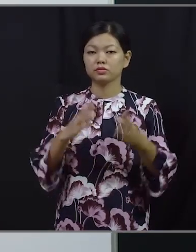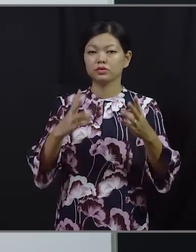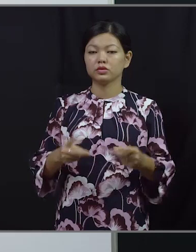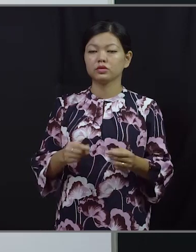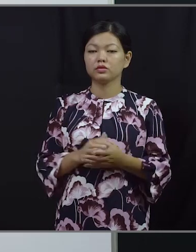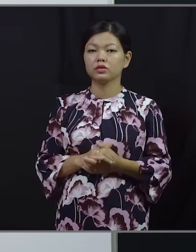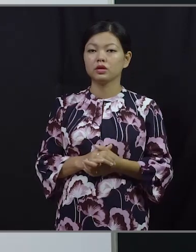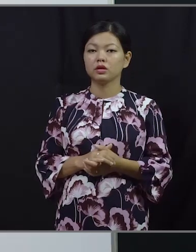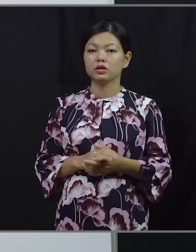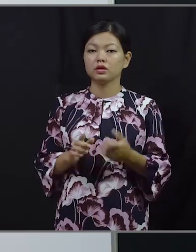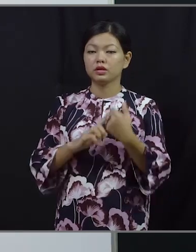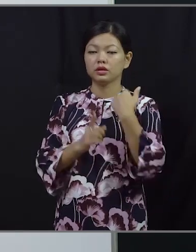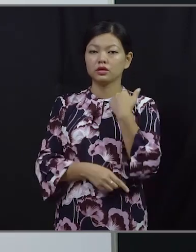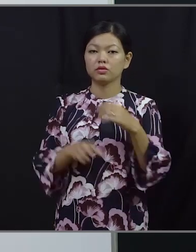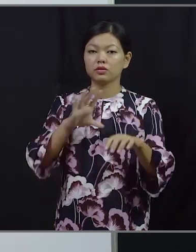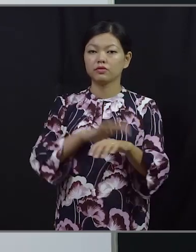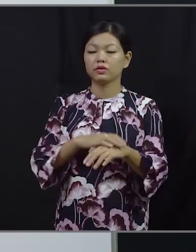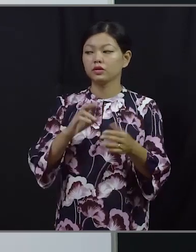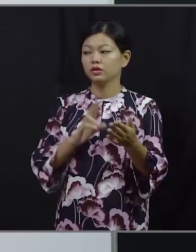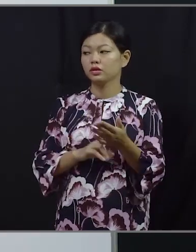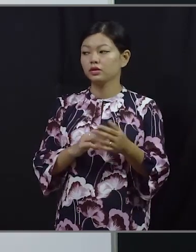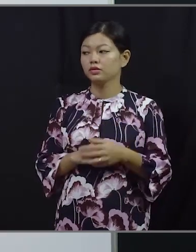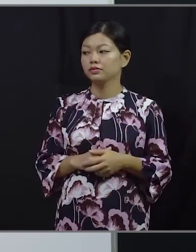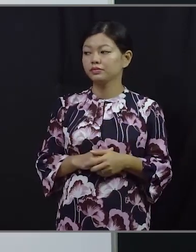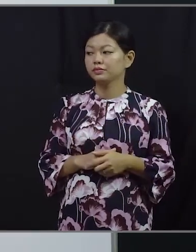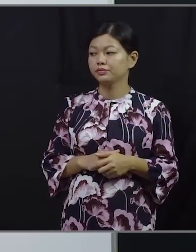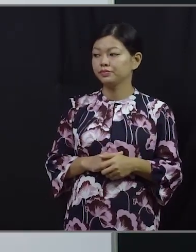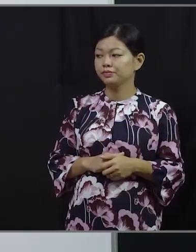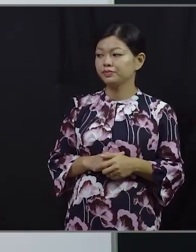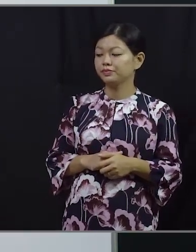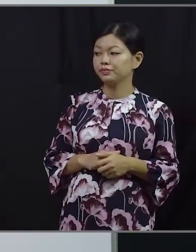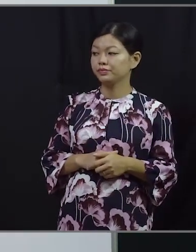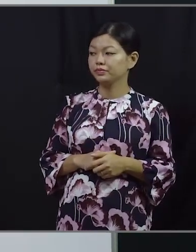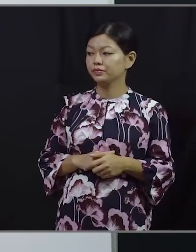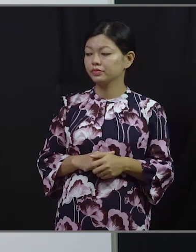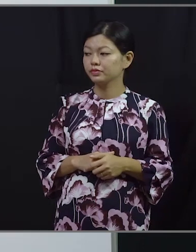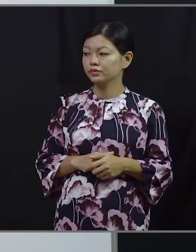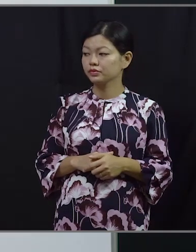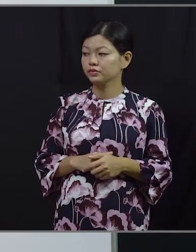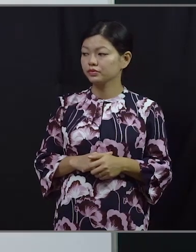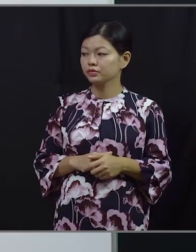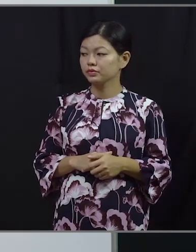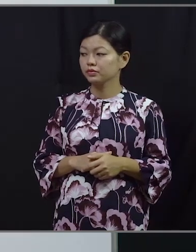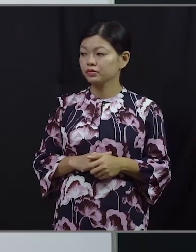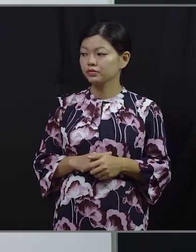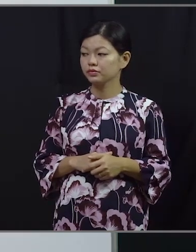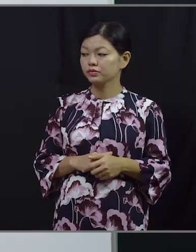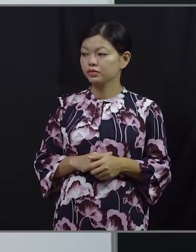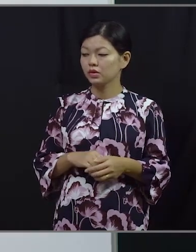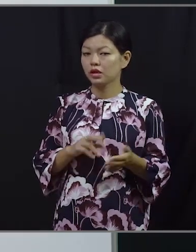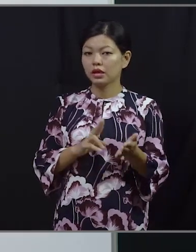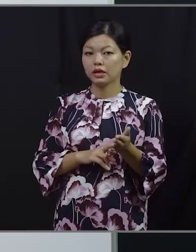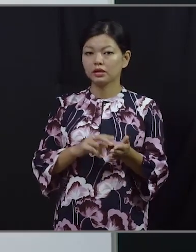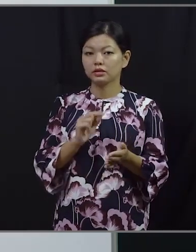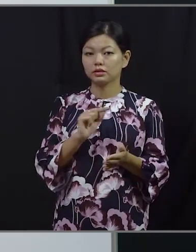And I'll find the expression for this minimum deviation in terms of refractive index. Okay, so now n